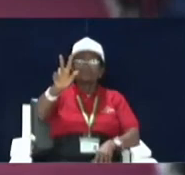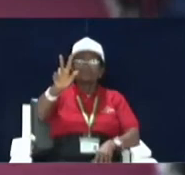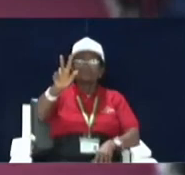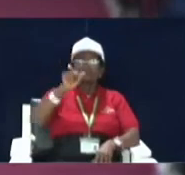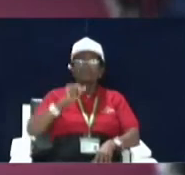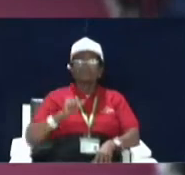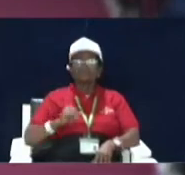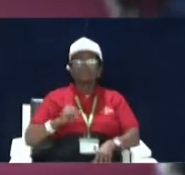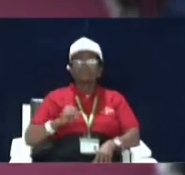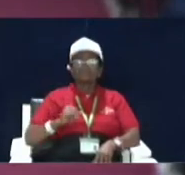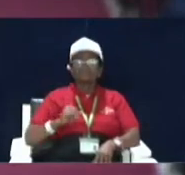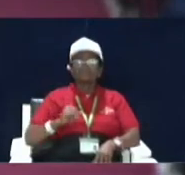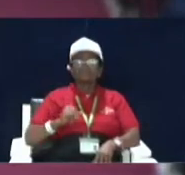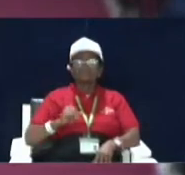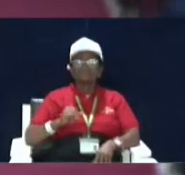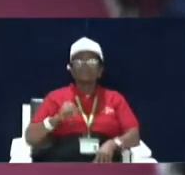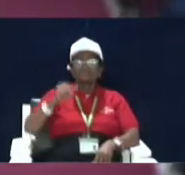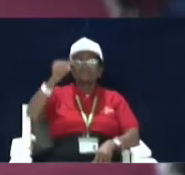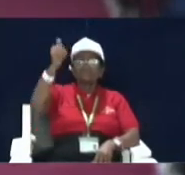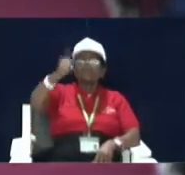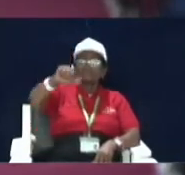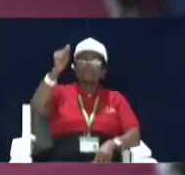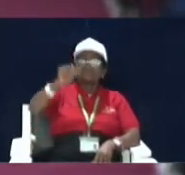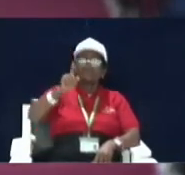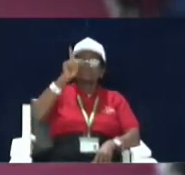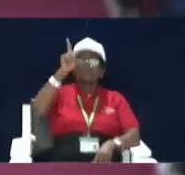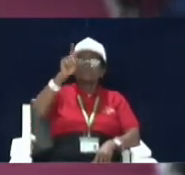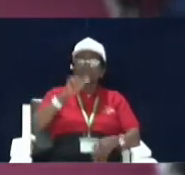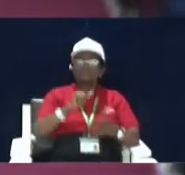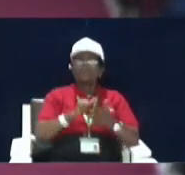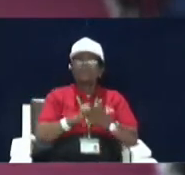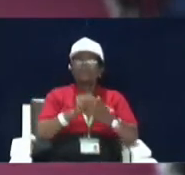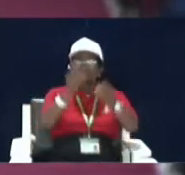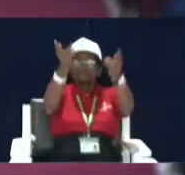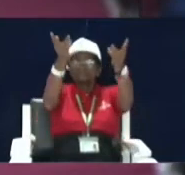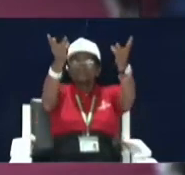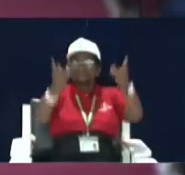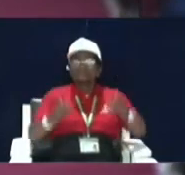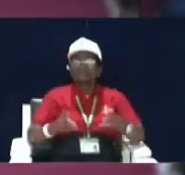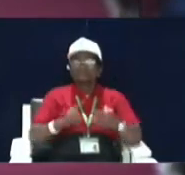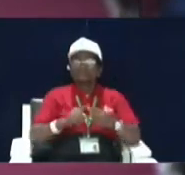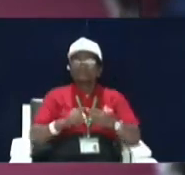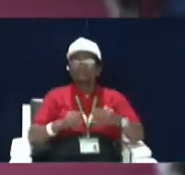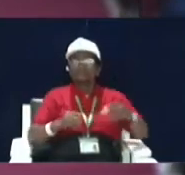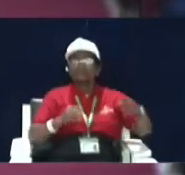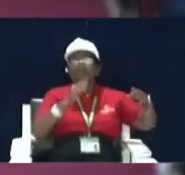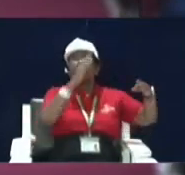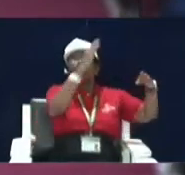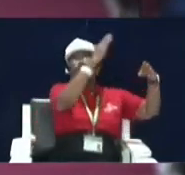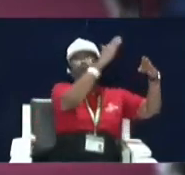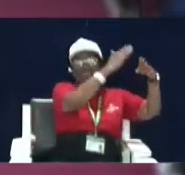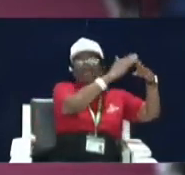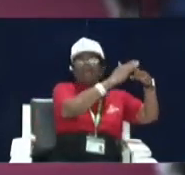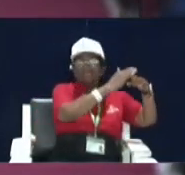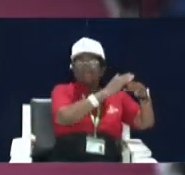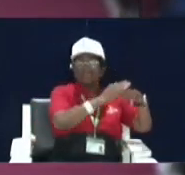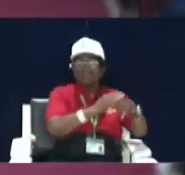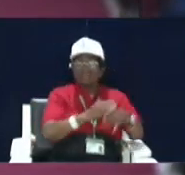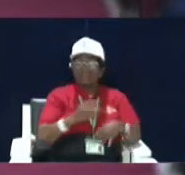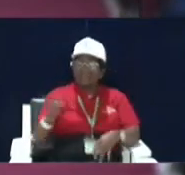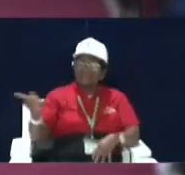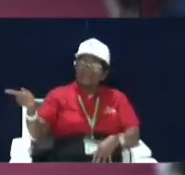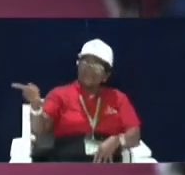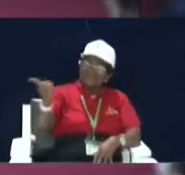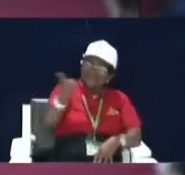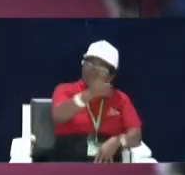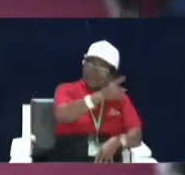three, and if anyone wants to stand in the way of your own wonders,